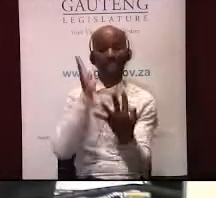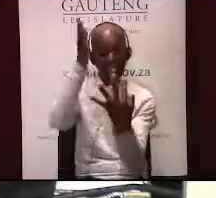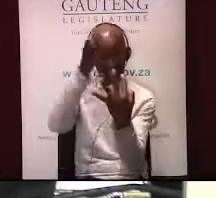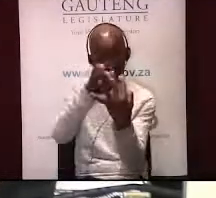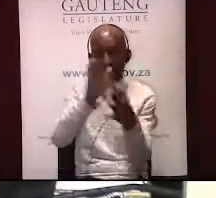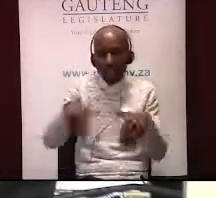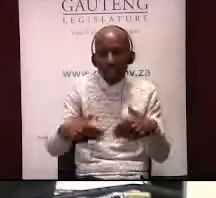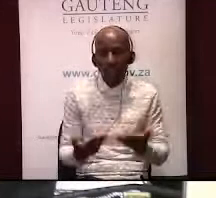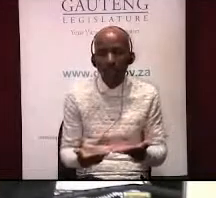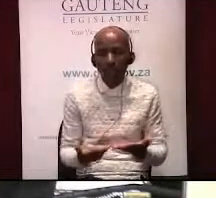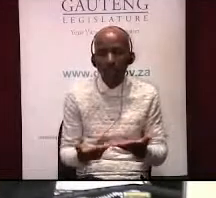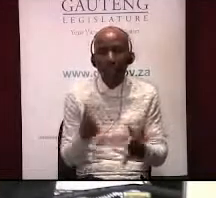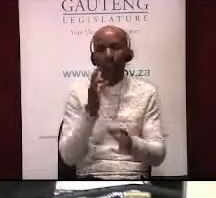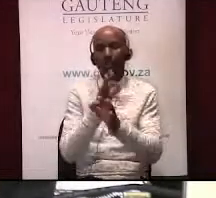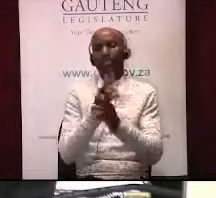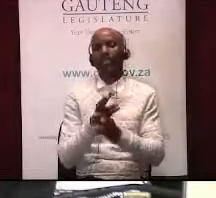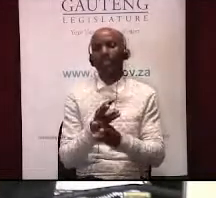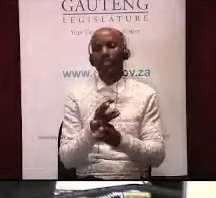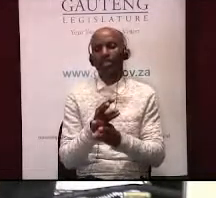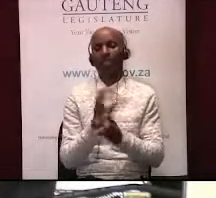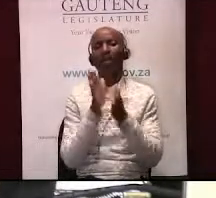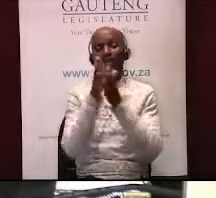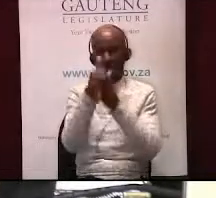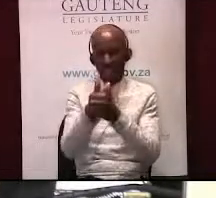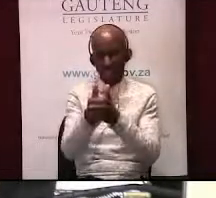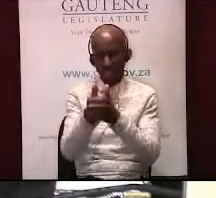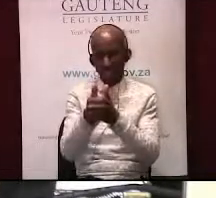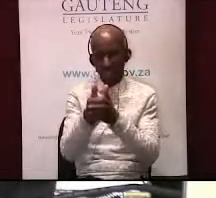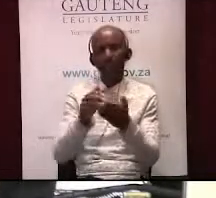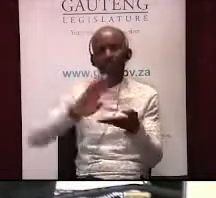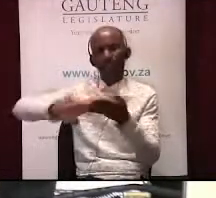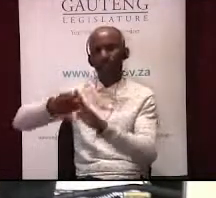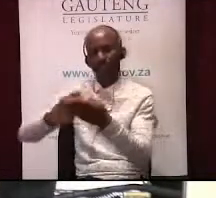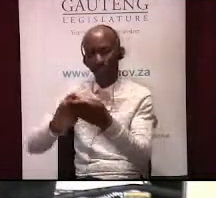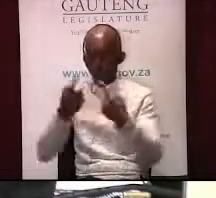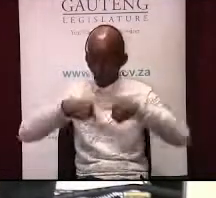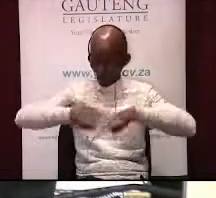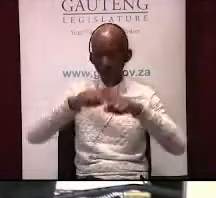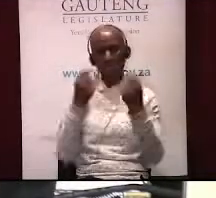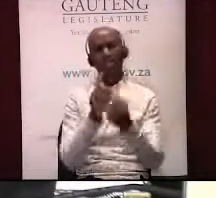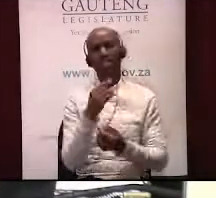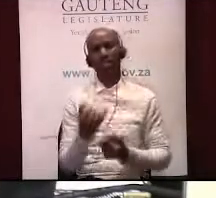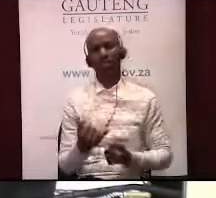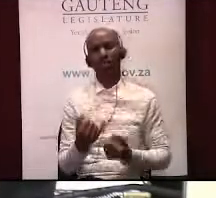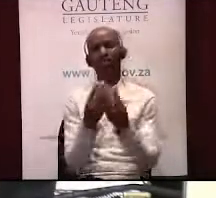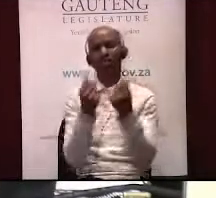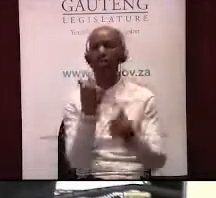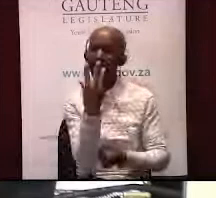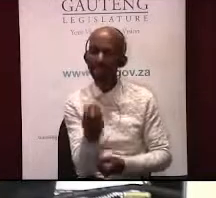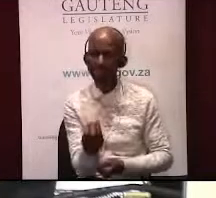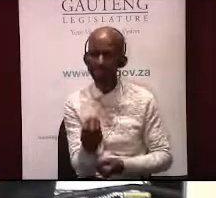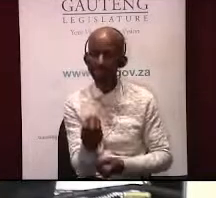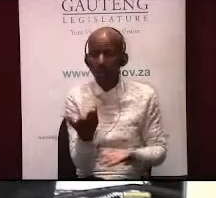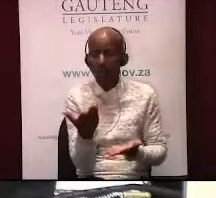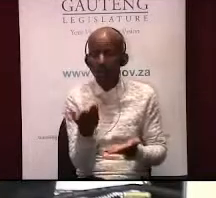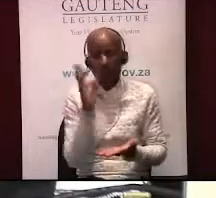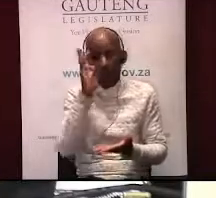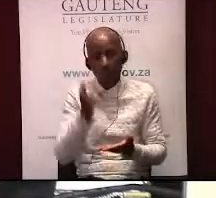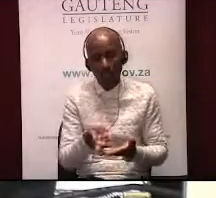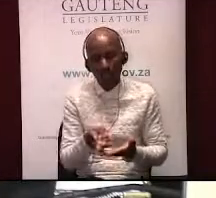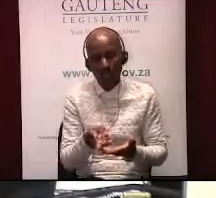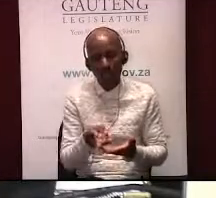intervention as parents, as leaders of society? What do we do? Do we have solutions? Or are we going